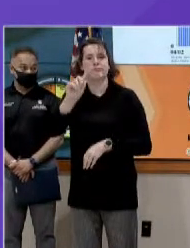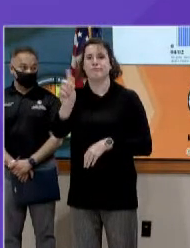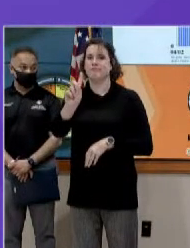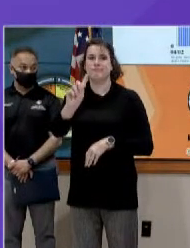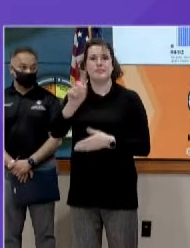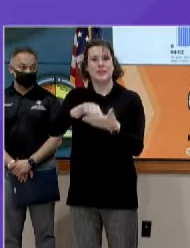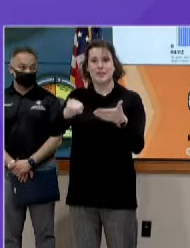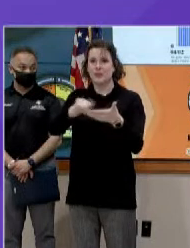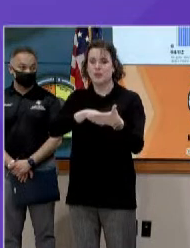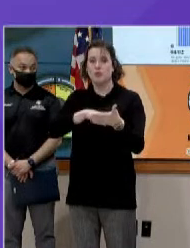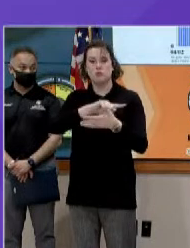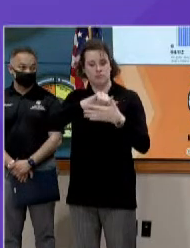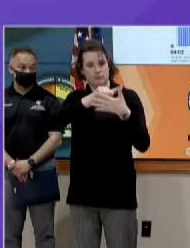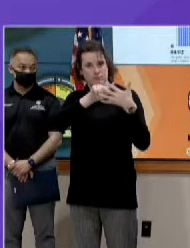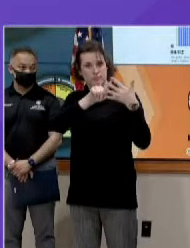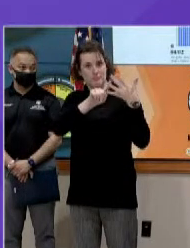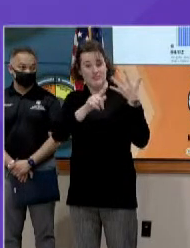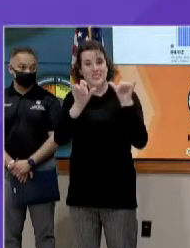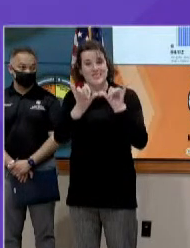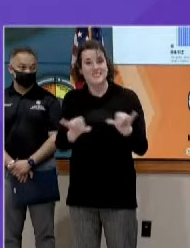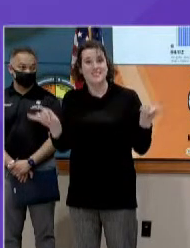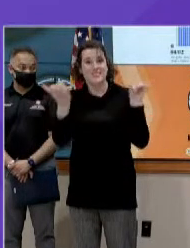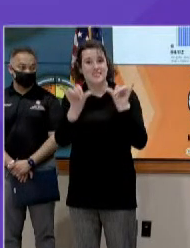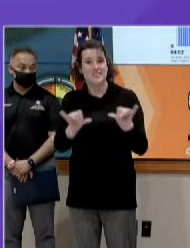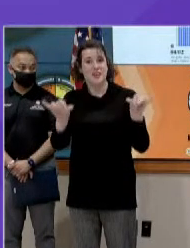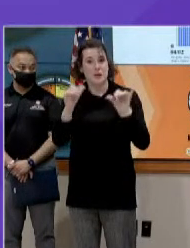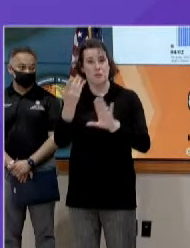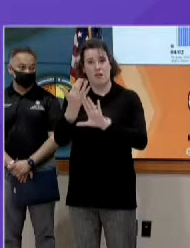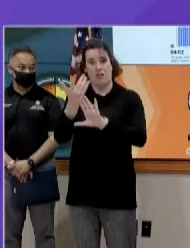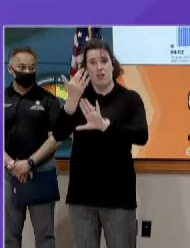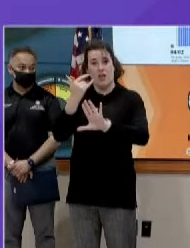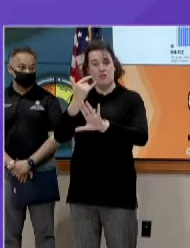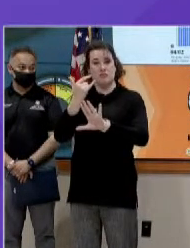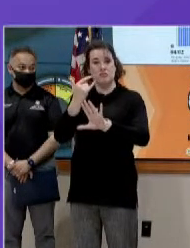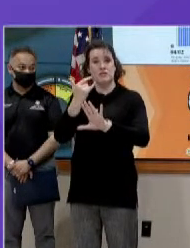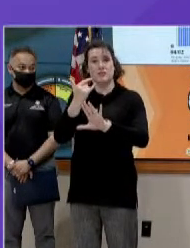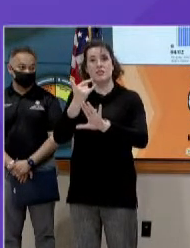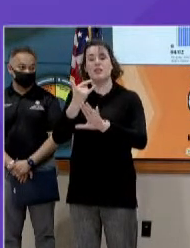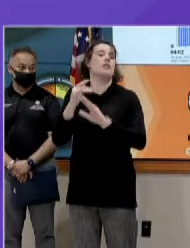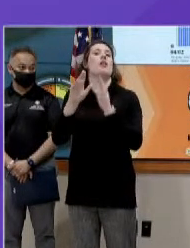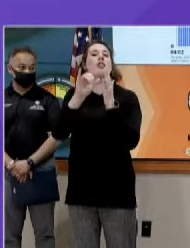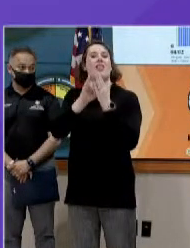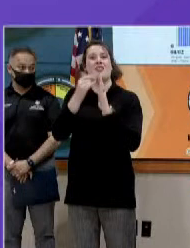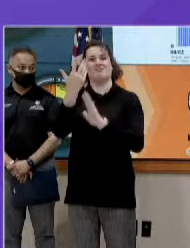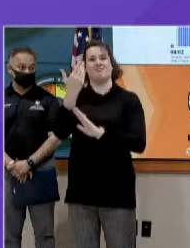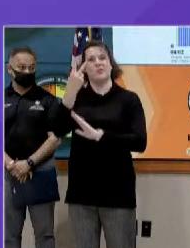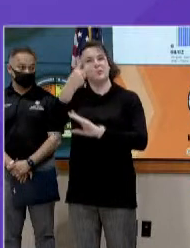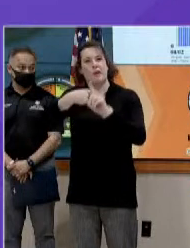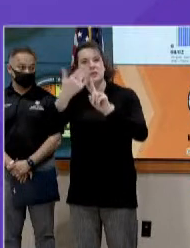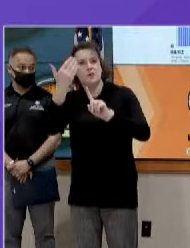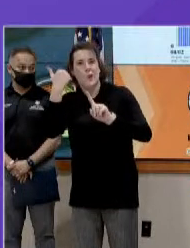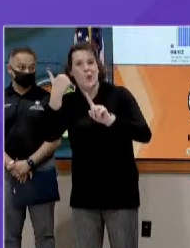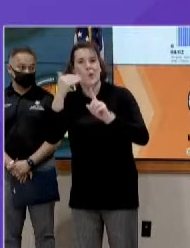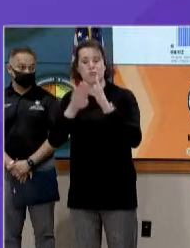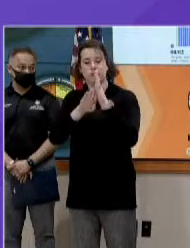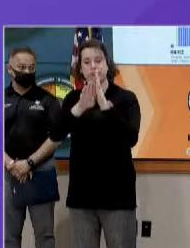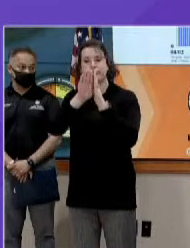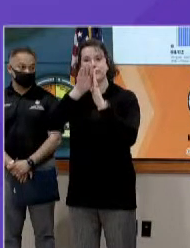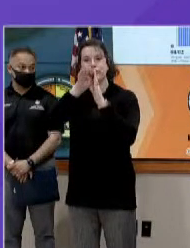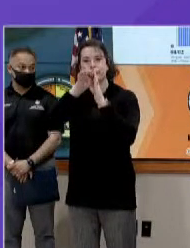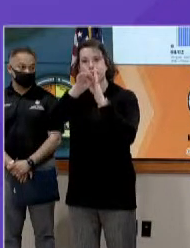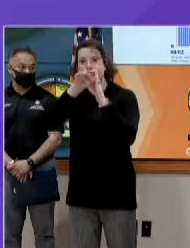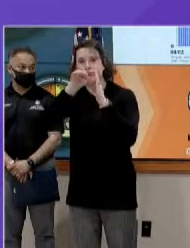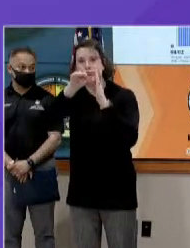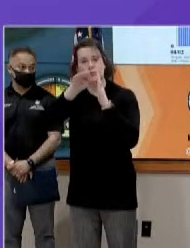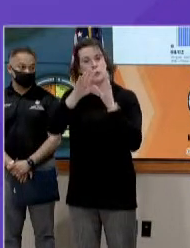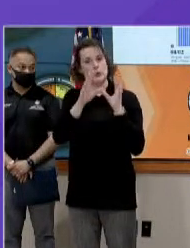facilities. These are the same steps the community took when we pulled together and flattened the curve a few months ago, when we were an